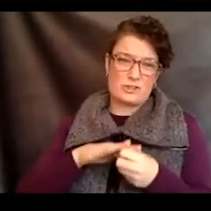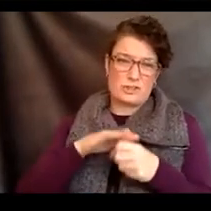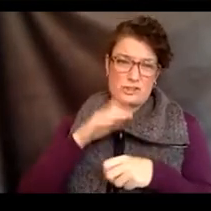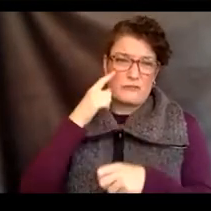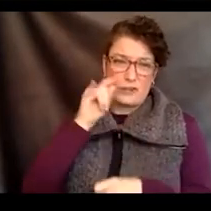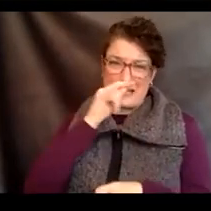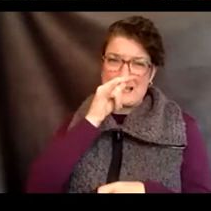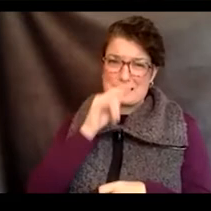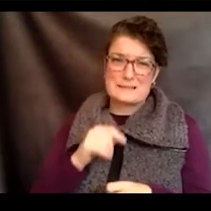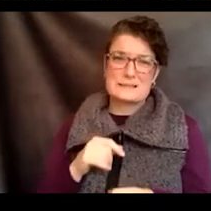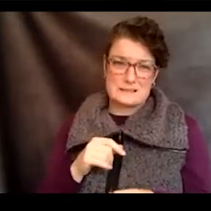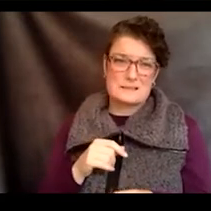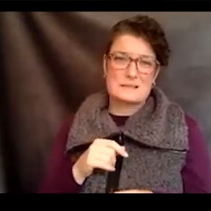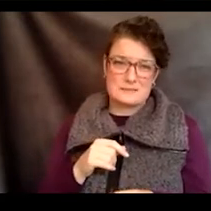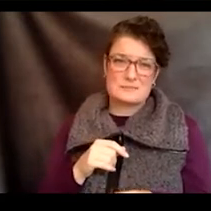You know,